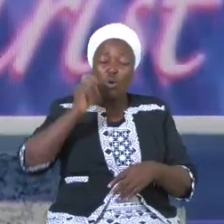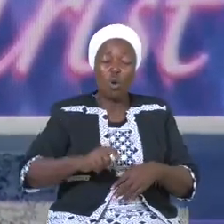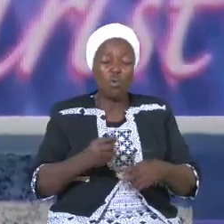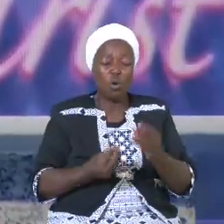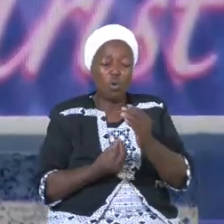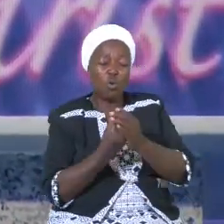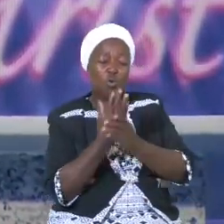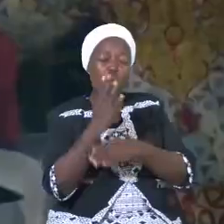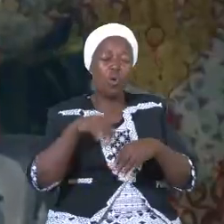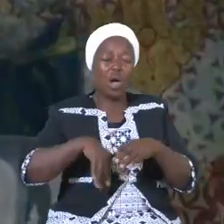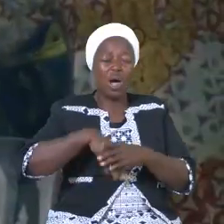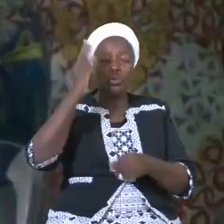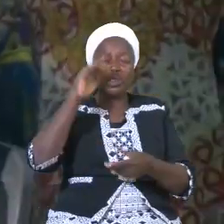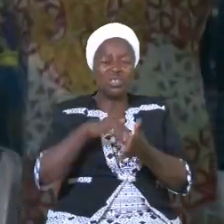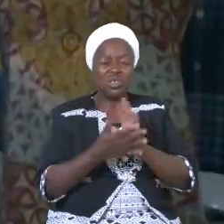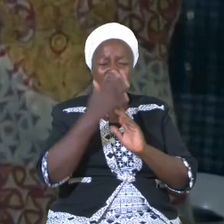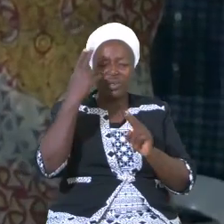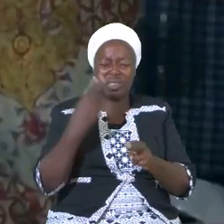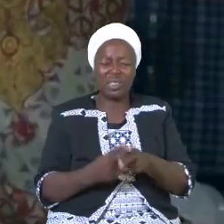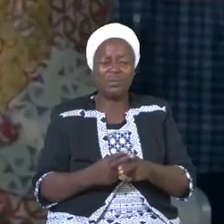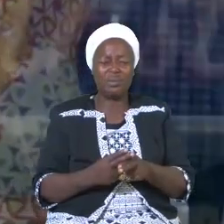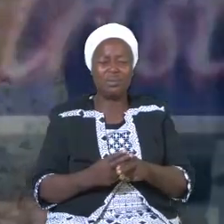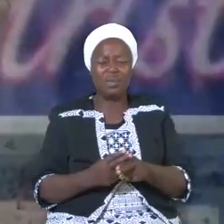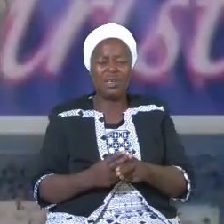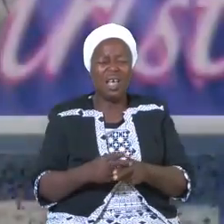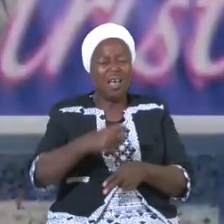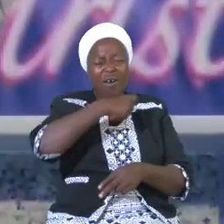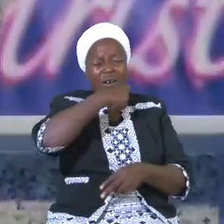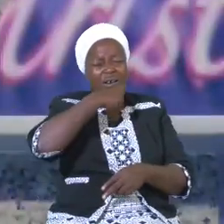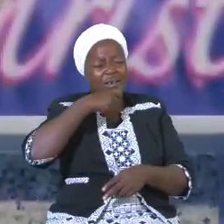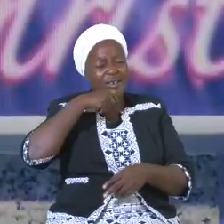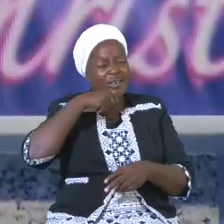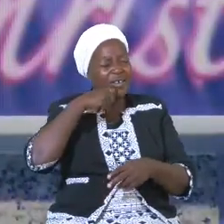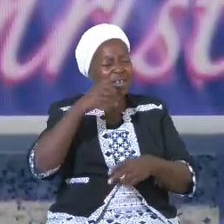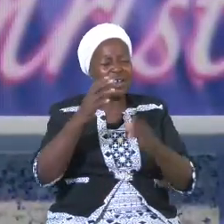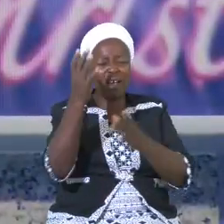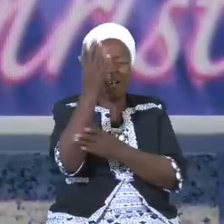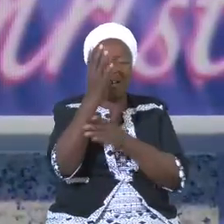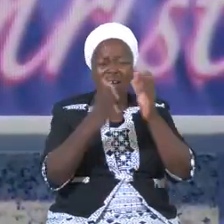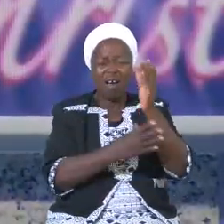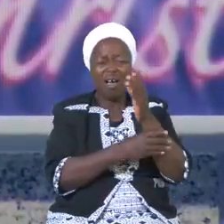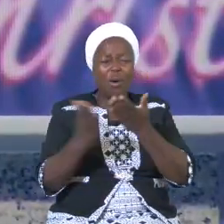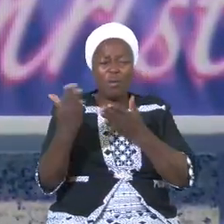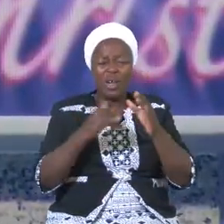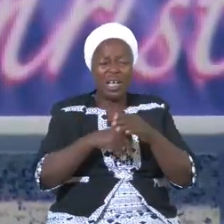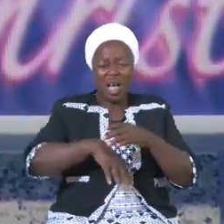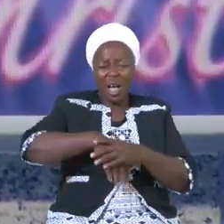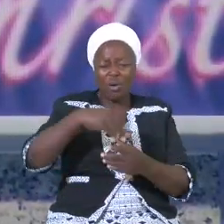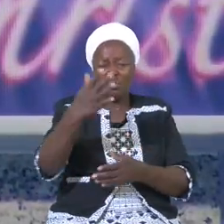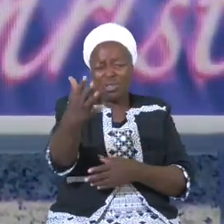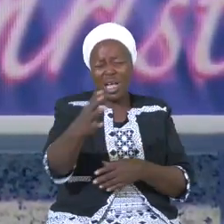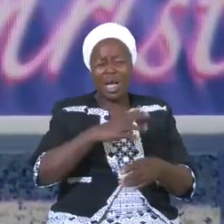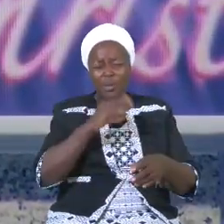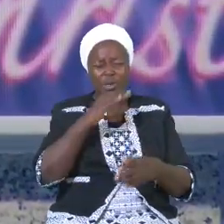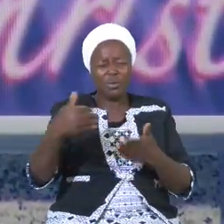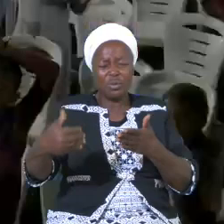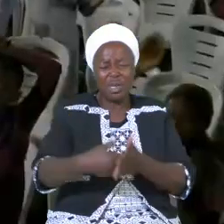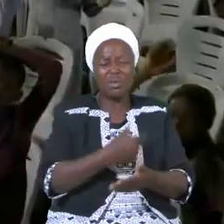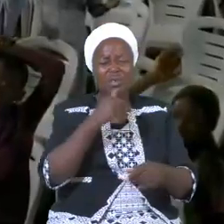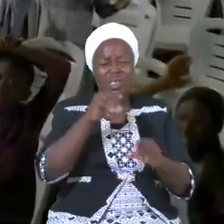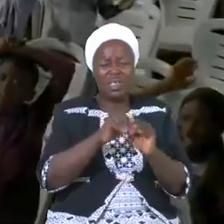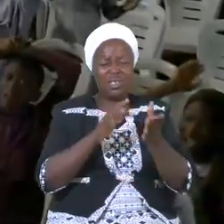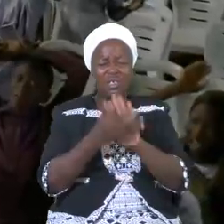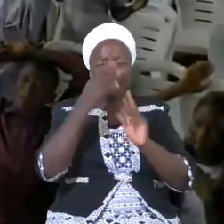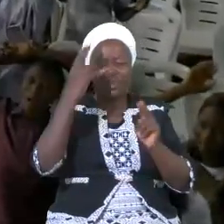in jesus name with that hand stretch it out and be renewed in jesus